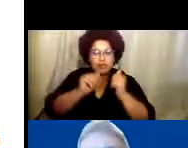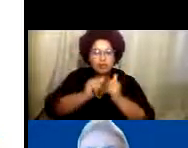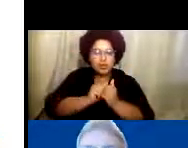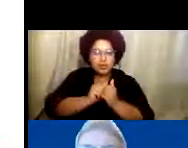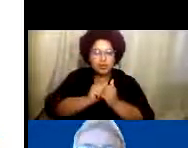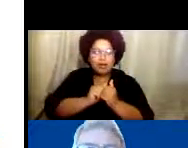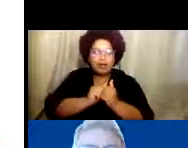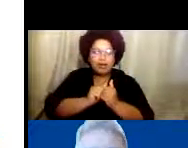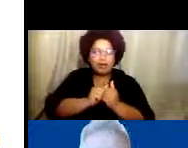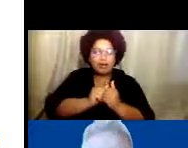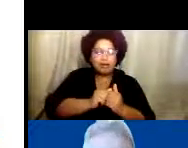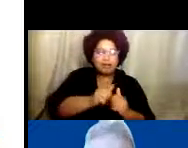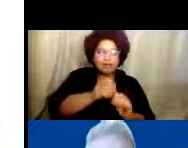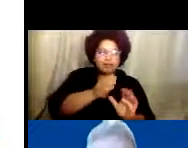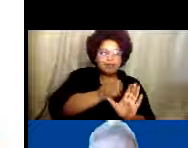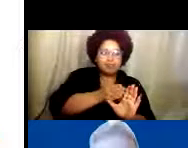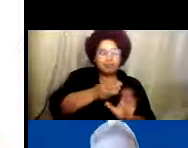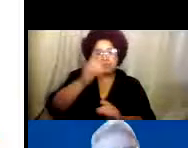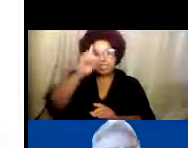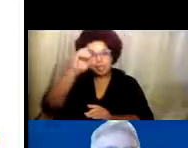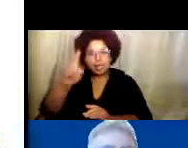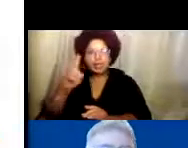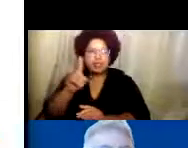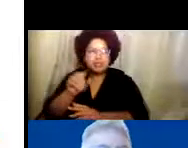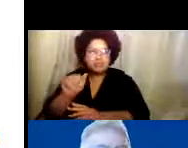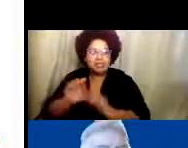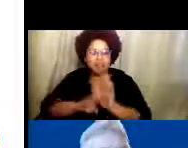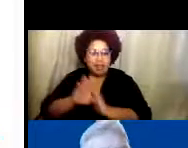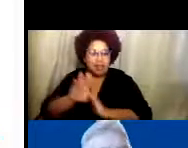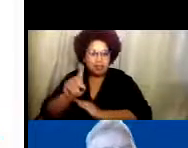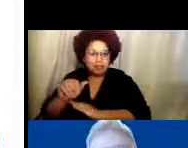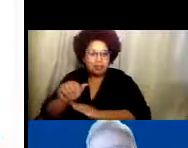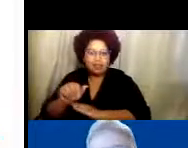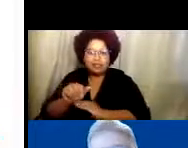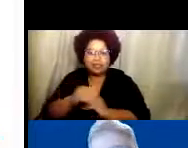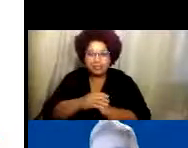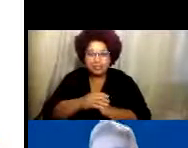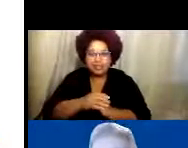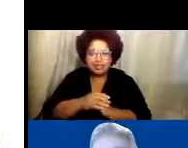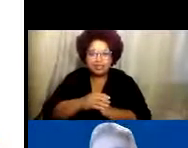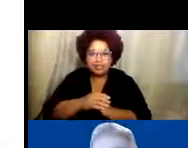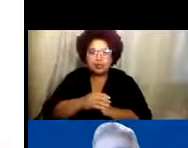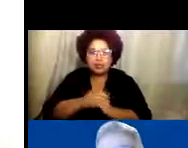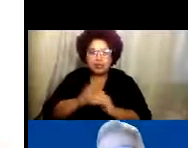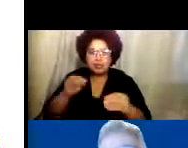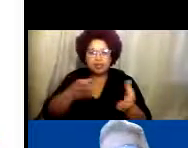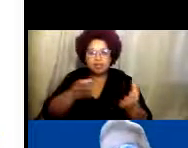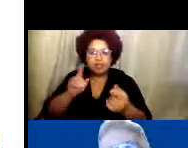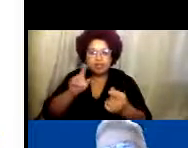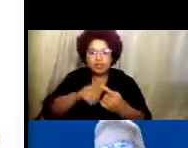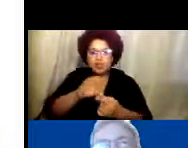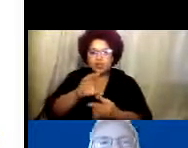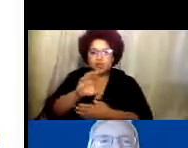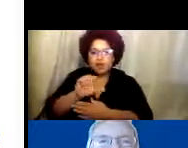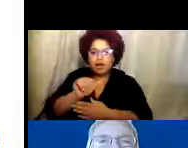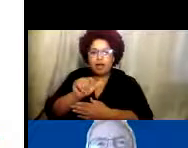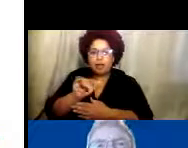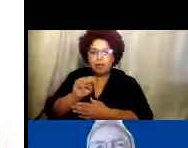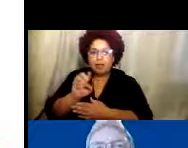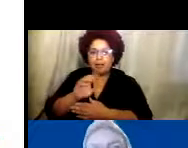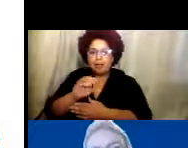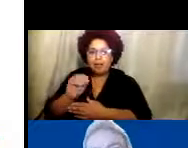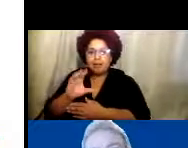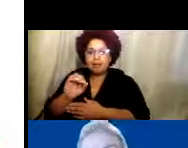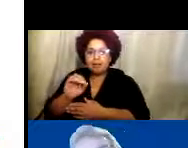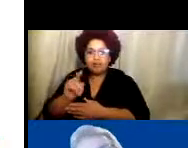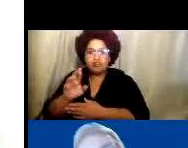here. Awesome, and we're going to bring back Dr. Chapman from the California Department of Public Health. Thank you. And